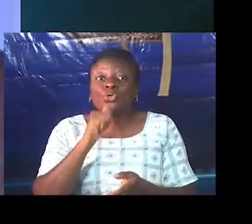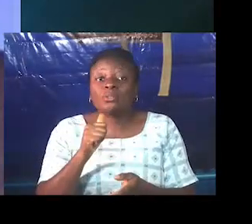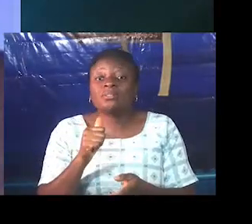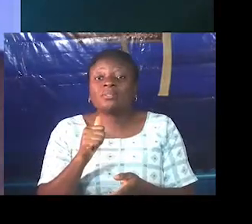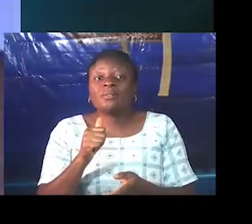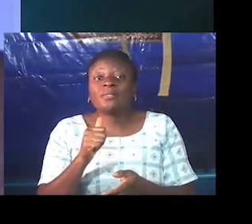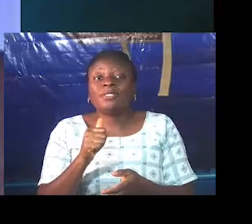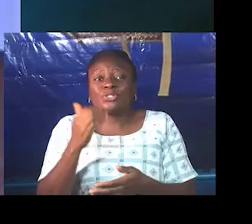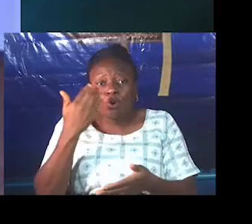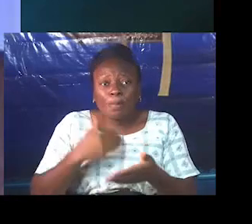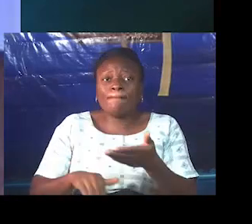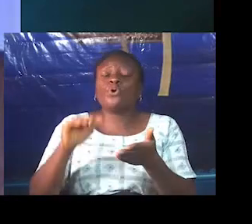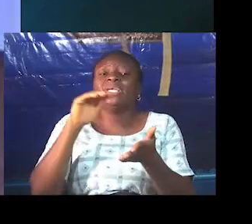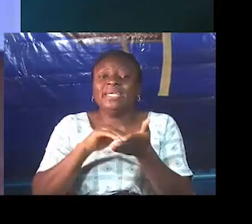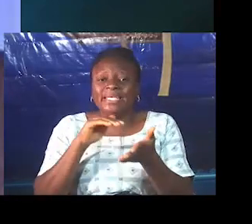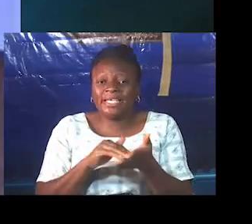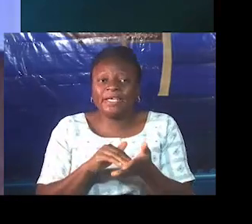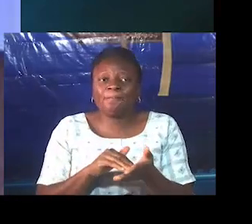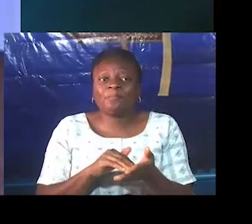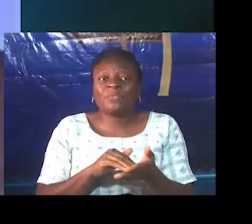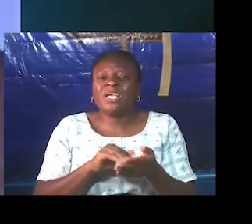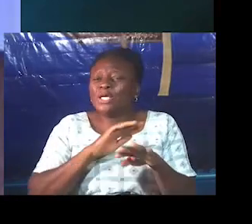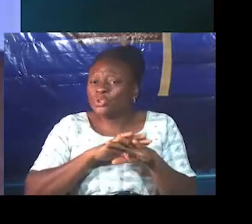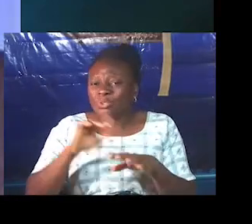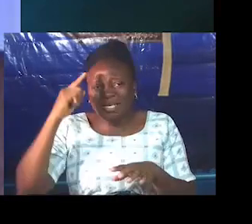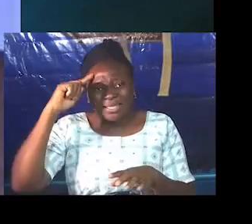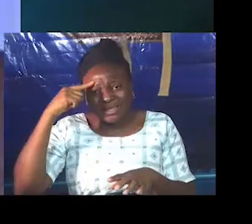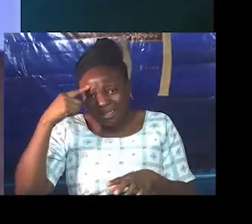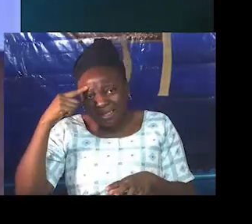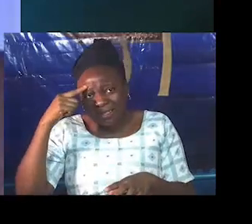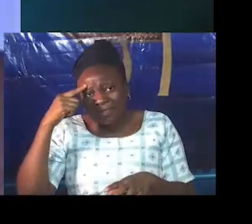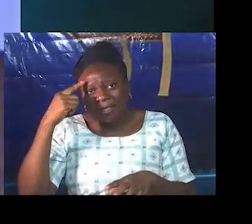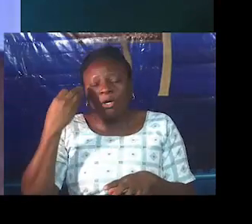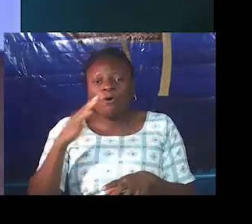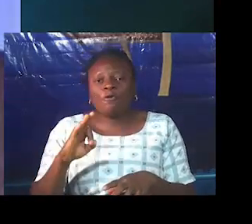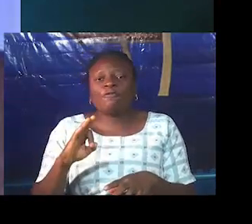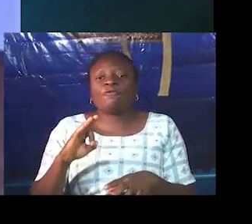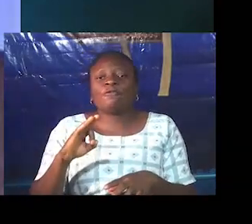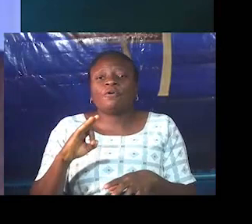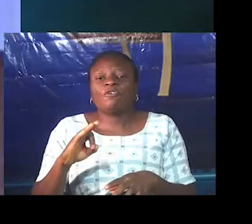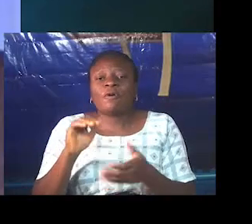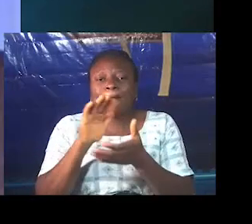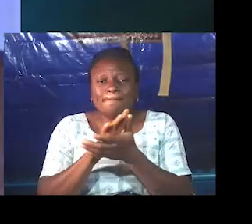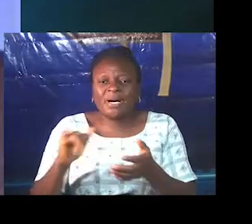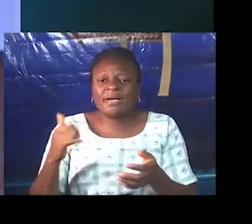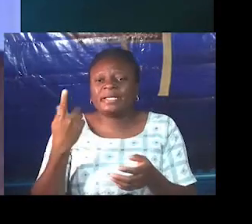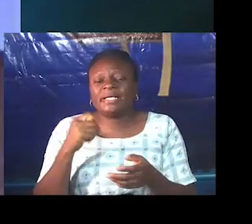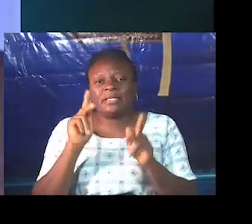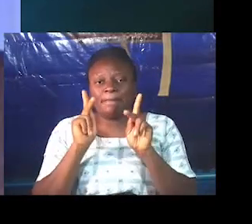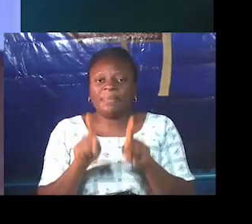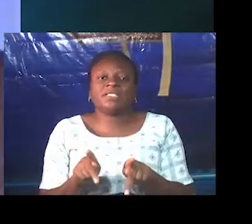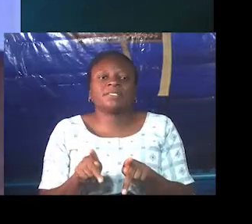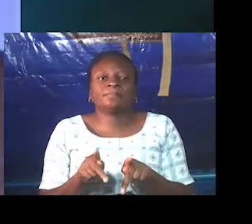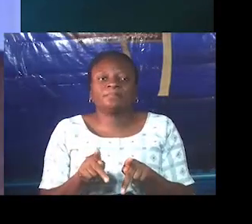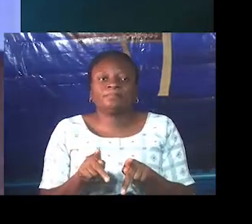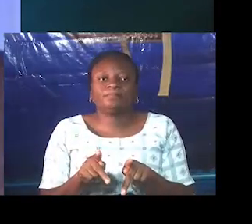of people that go to church today, but they don't know Jesus. I'm not saying someone who does